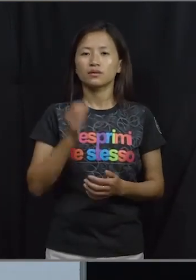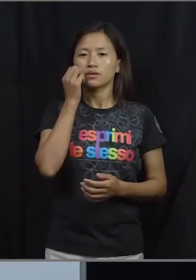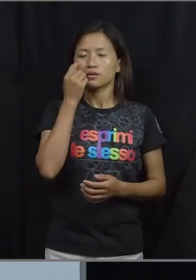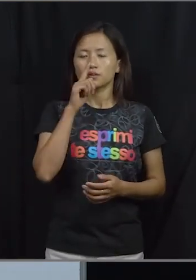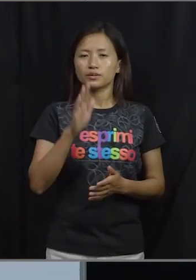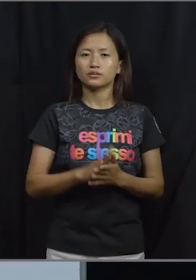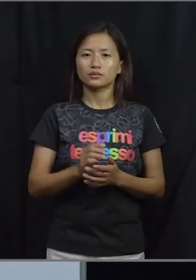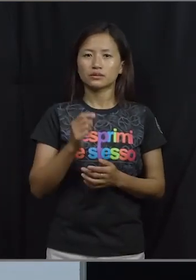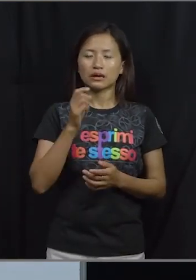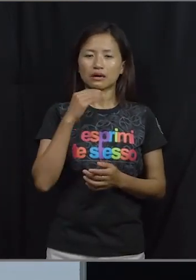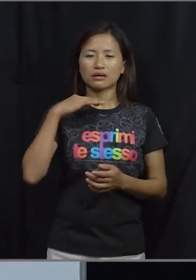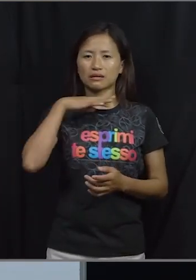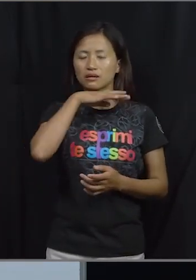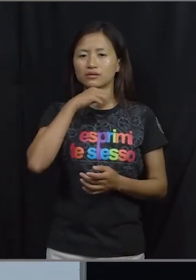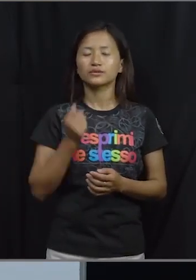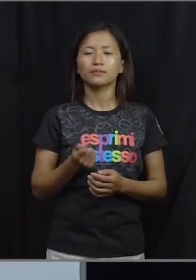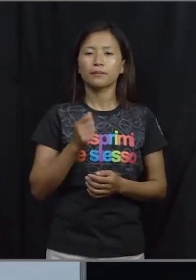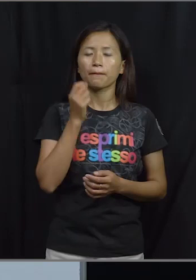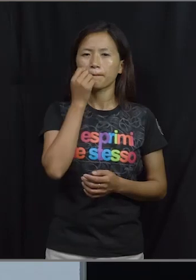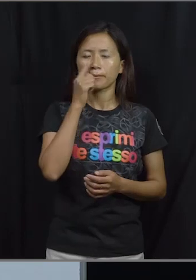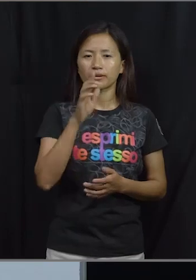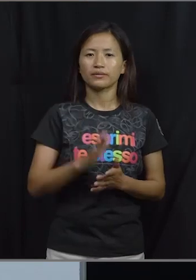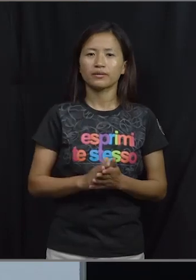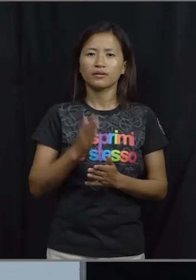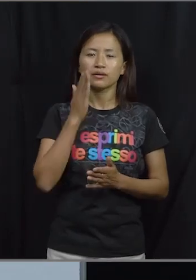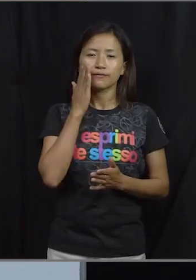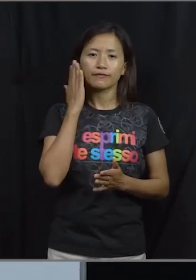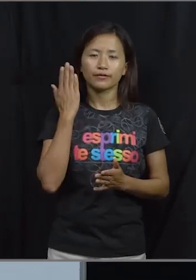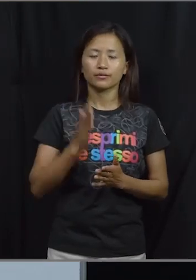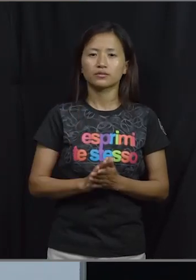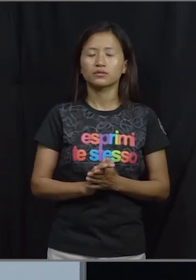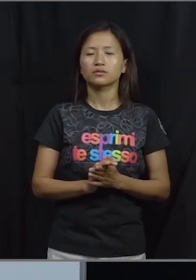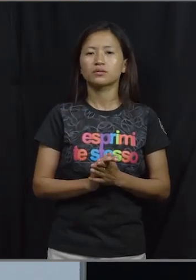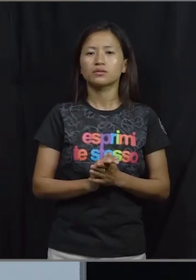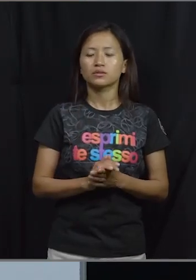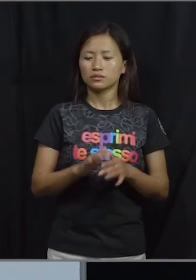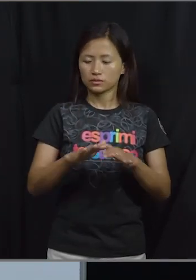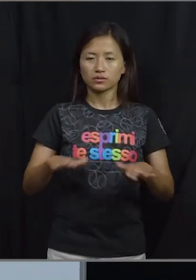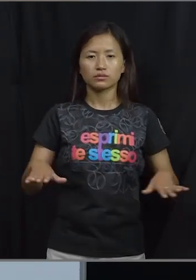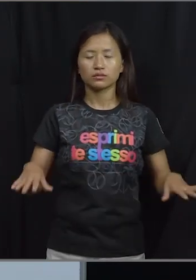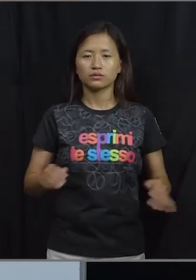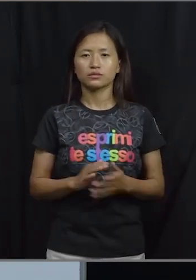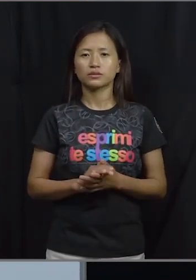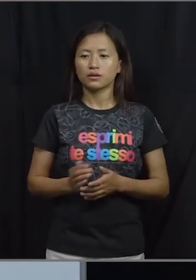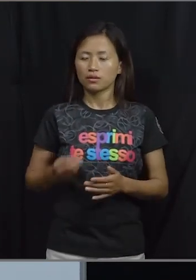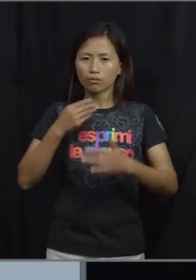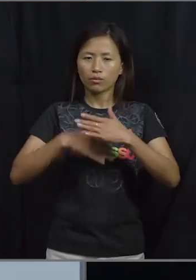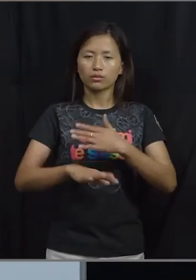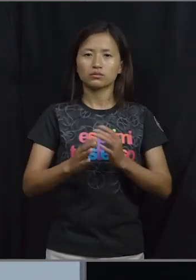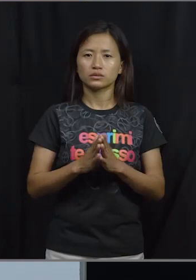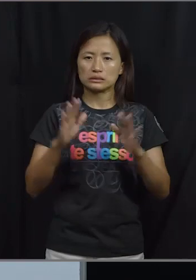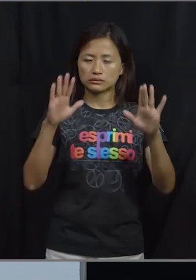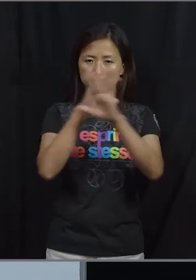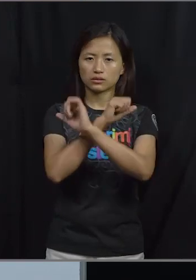parents, the color of the skin of the parents is a little fairer also, when the children are born, they seem to be a little